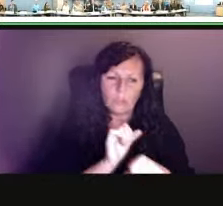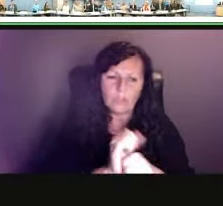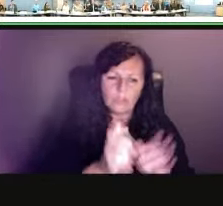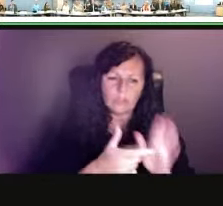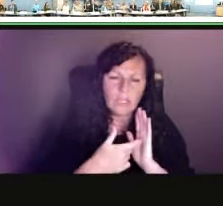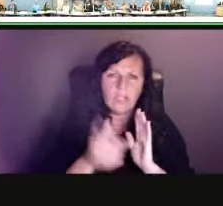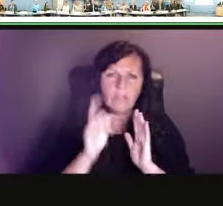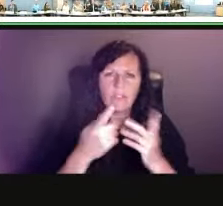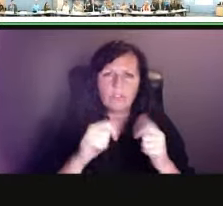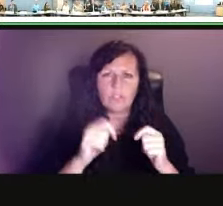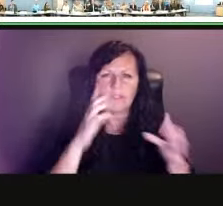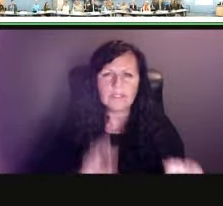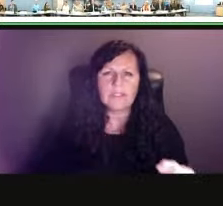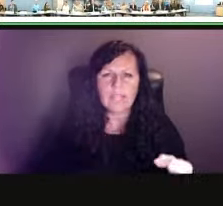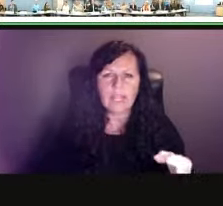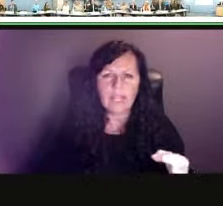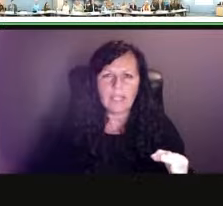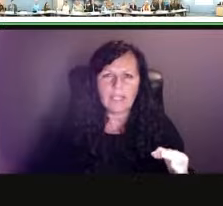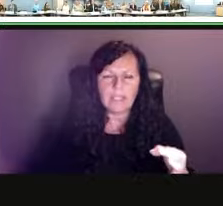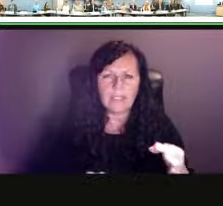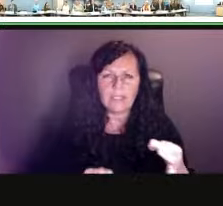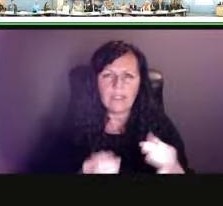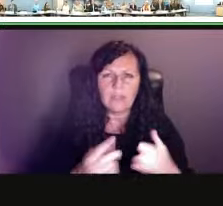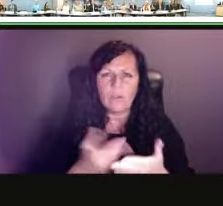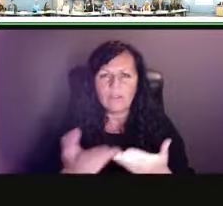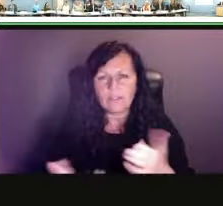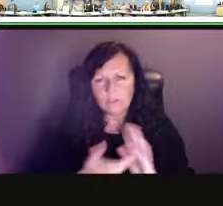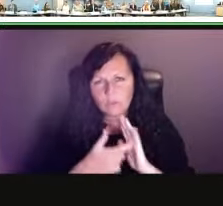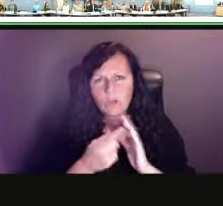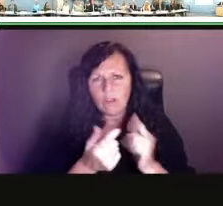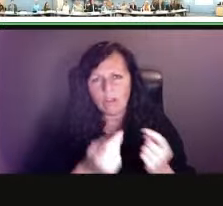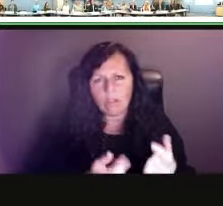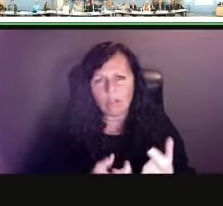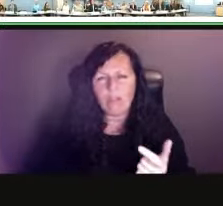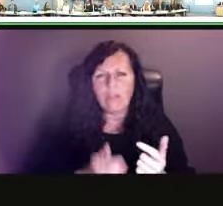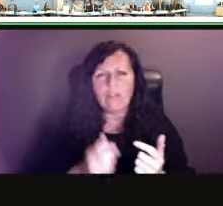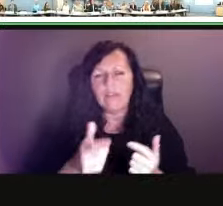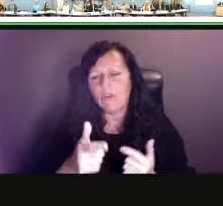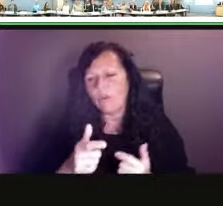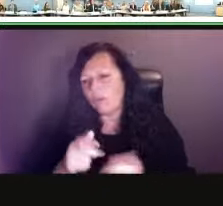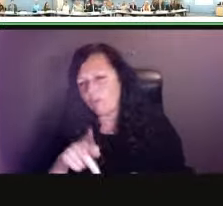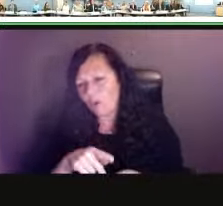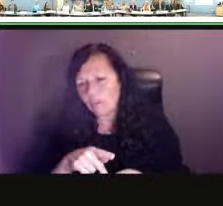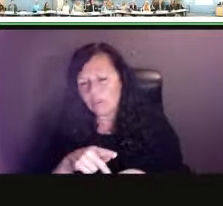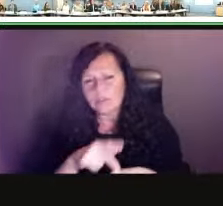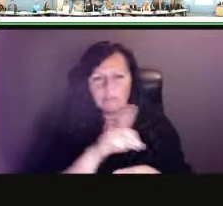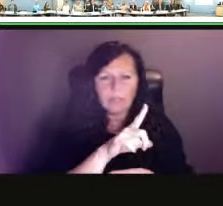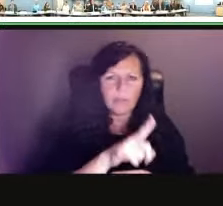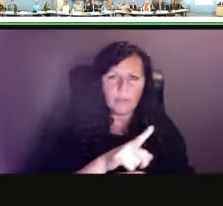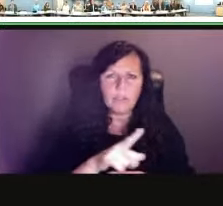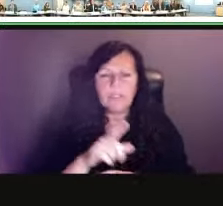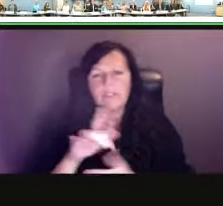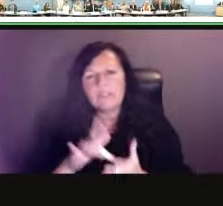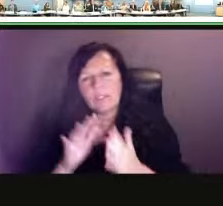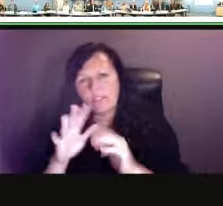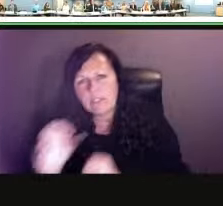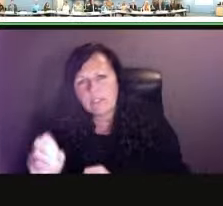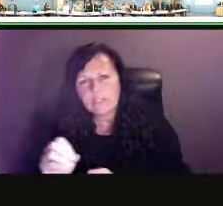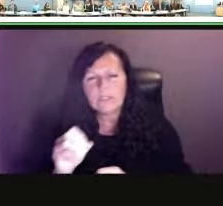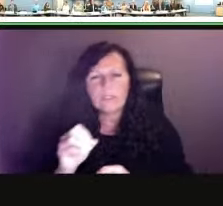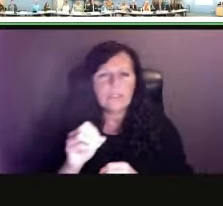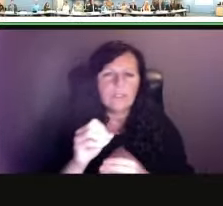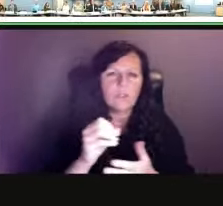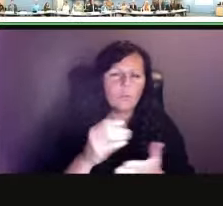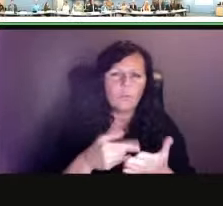from parks and libraries, Center 50, we could reduce or cut or close,